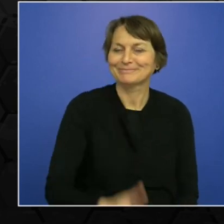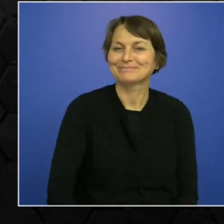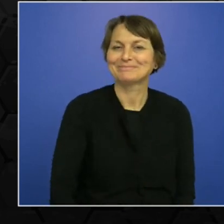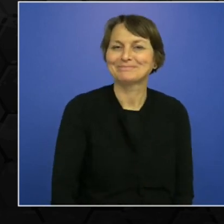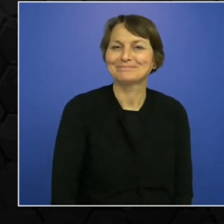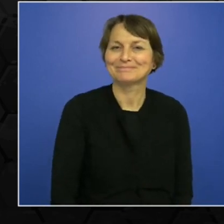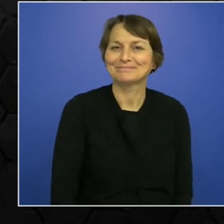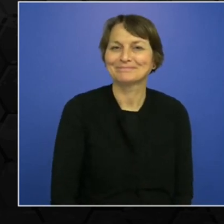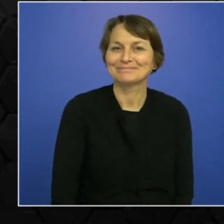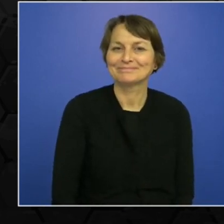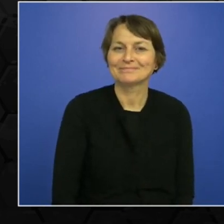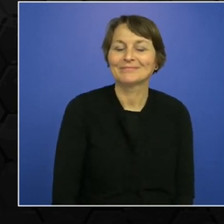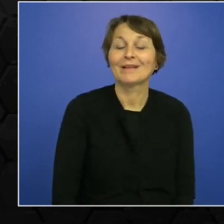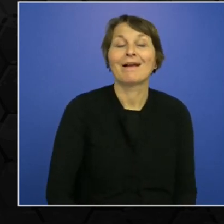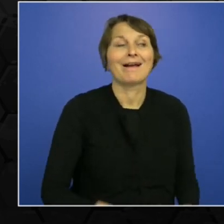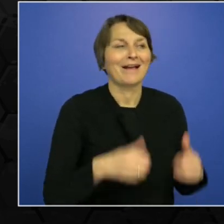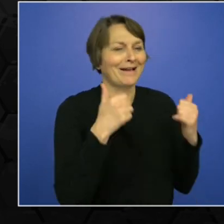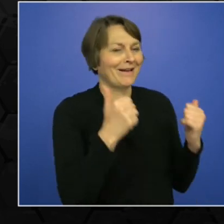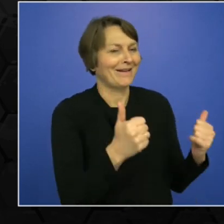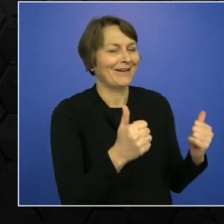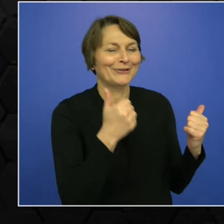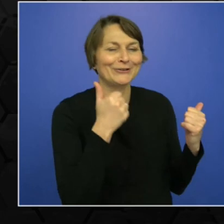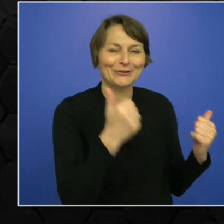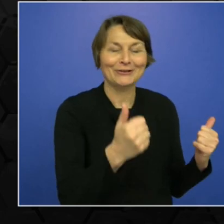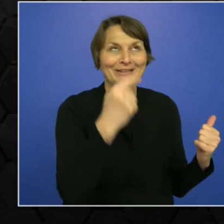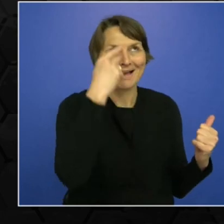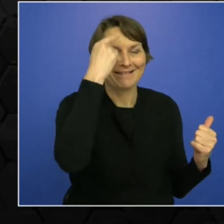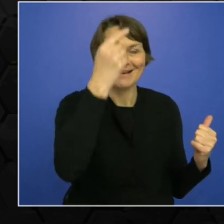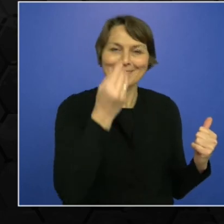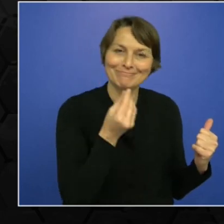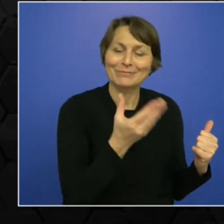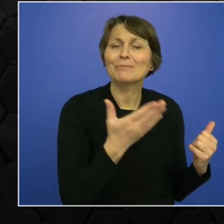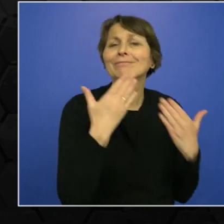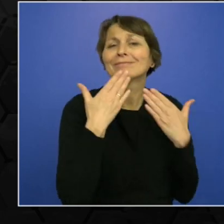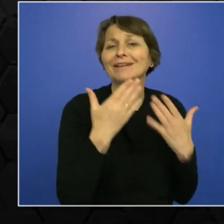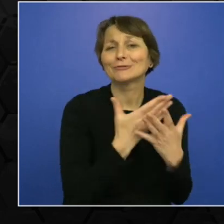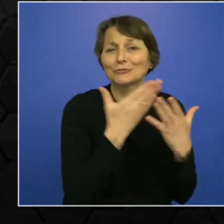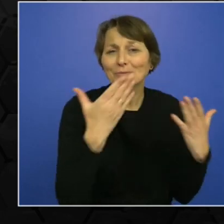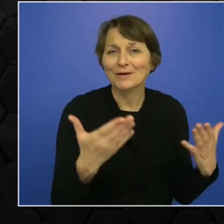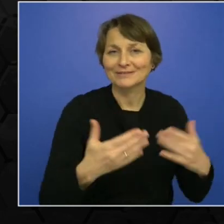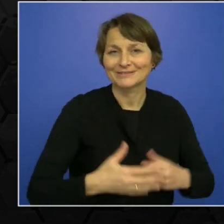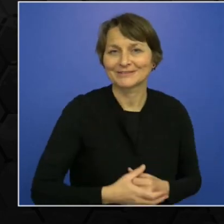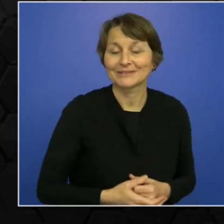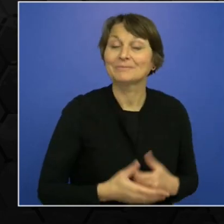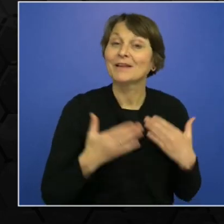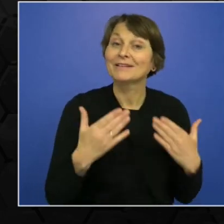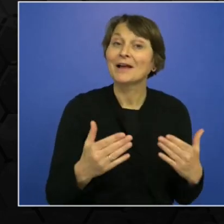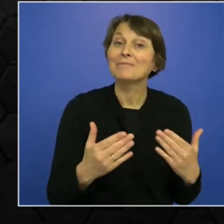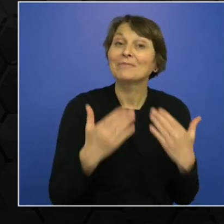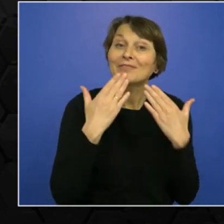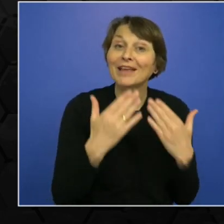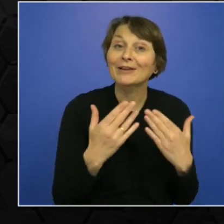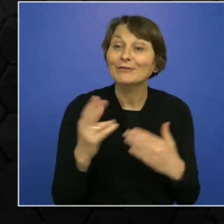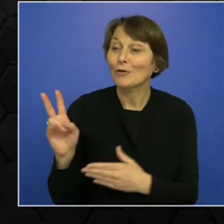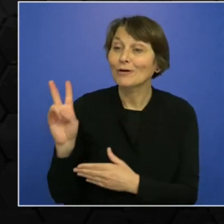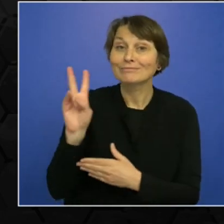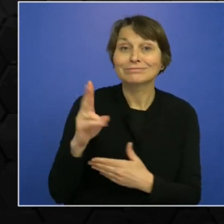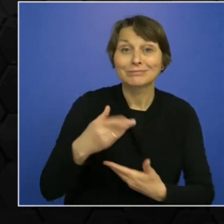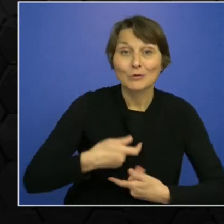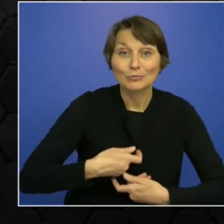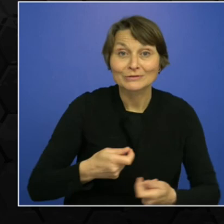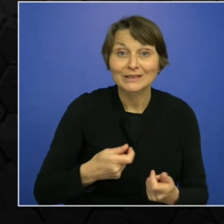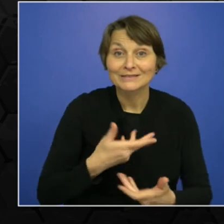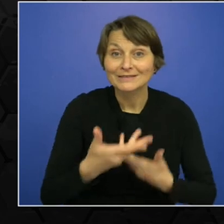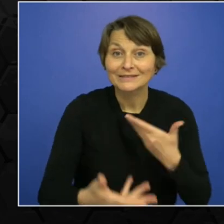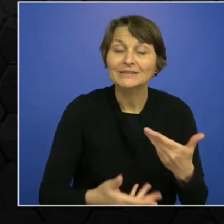That is amazing advice. Thank you so much. And so now, thank you so much for coming on. So if you're interested in learning more